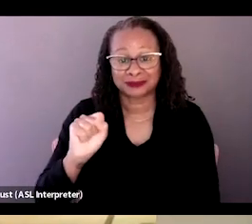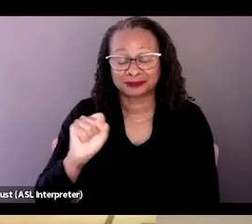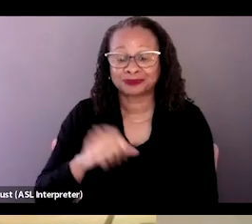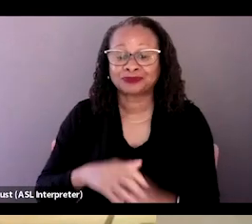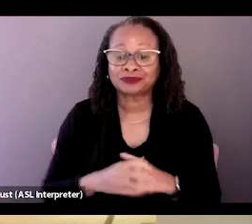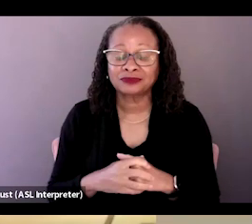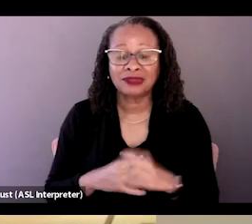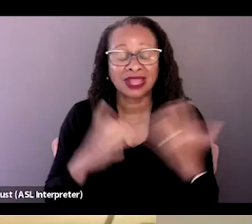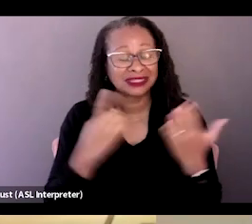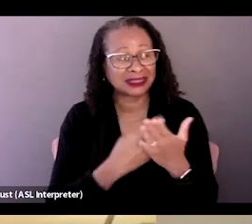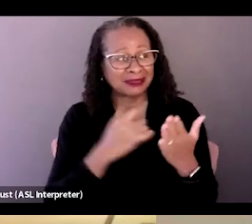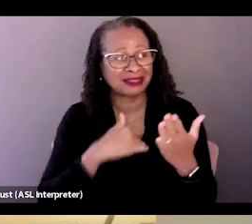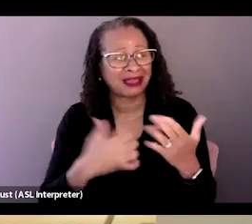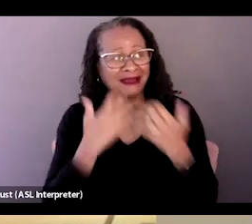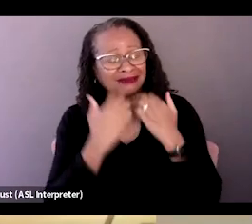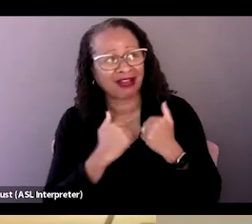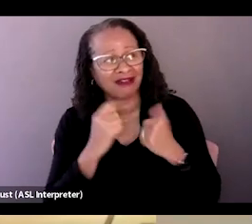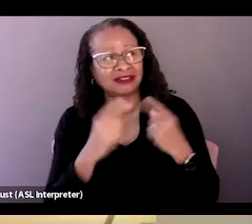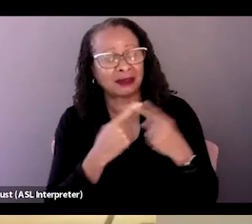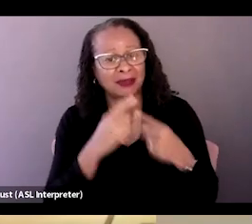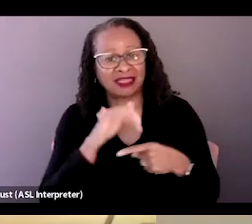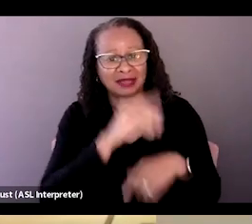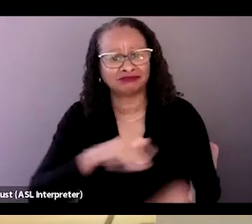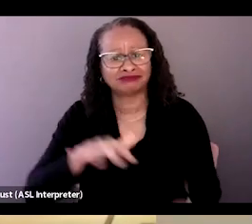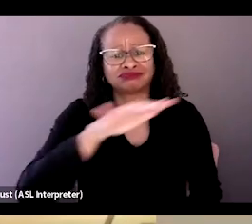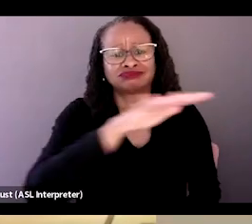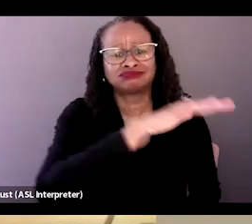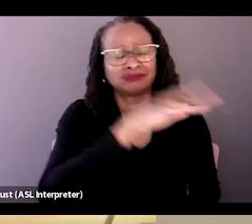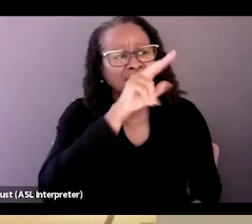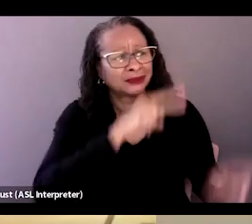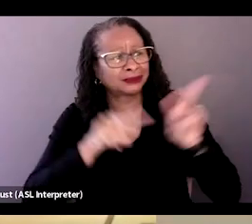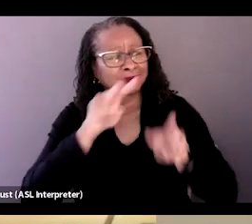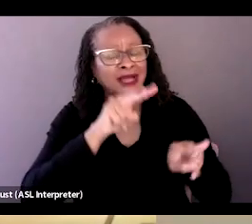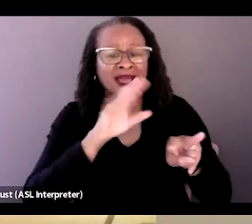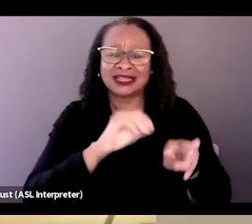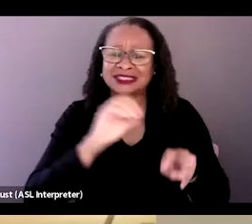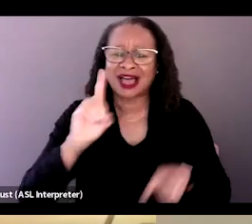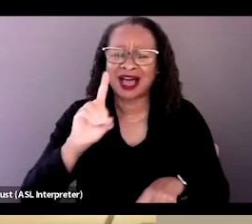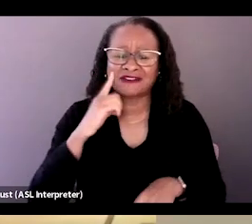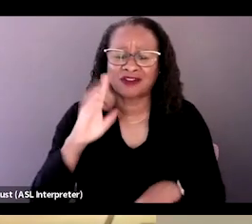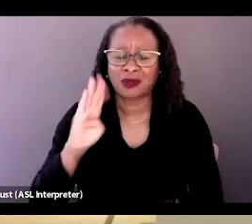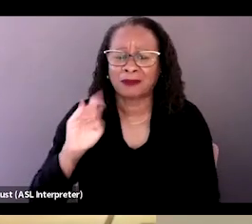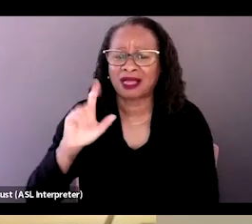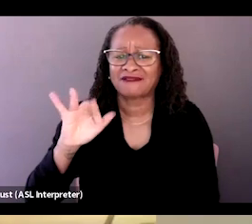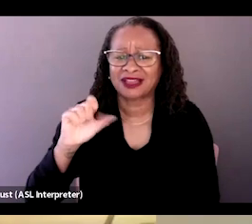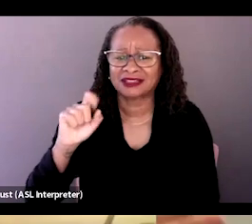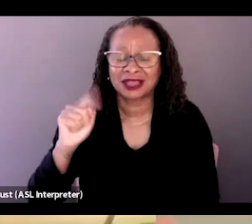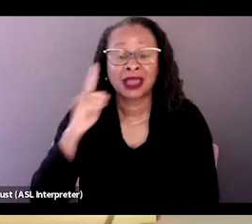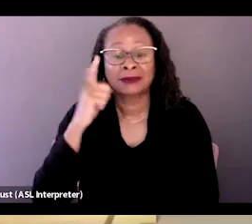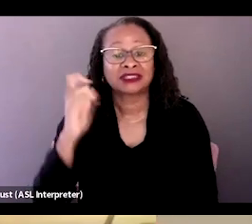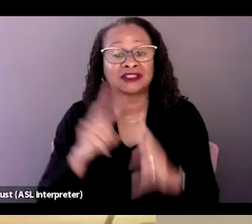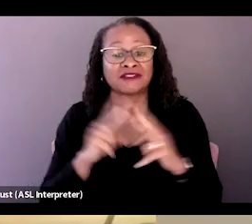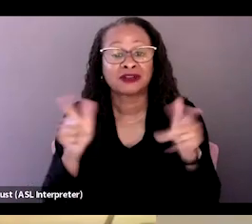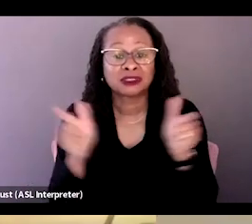I loved as a landscape that is very peculiar in Belfast because it's all very small houses, where these flats